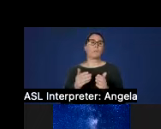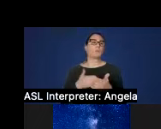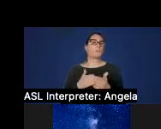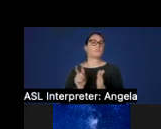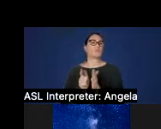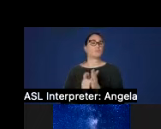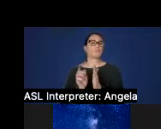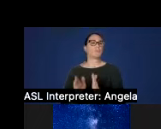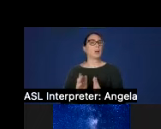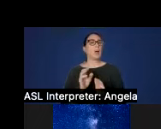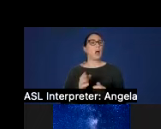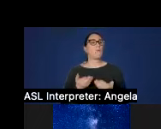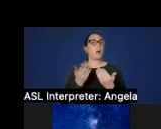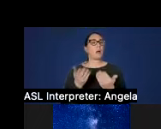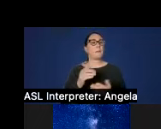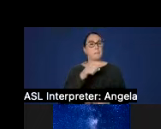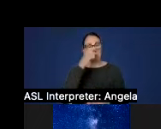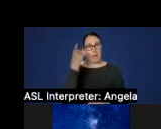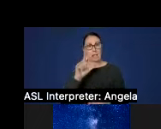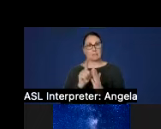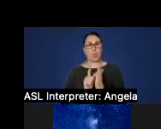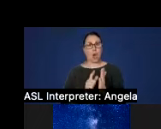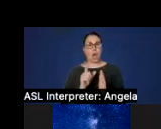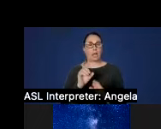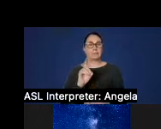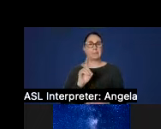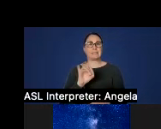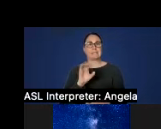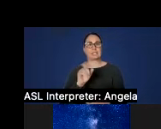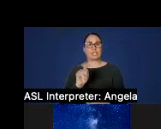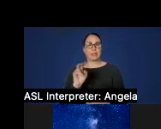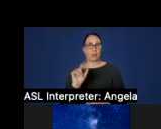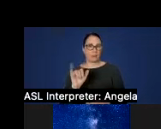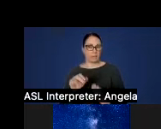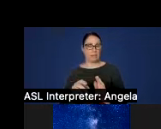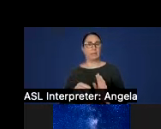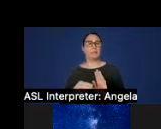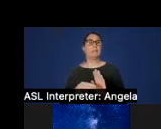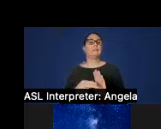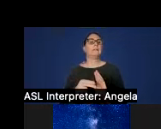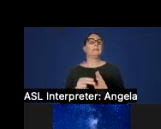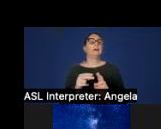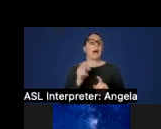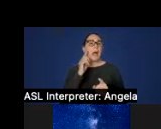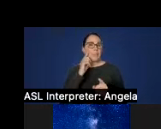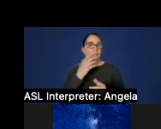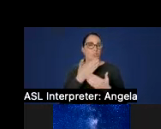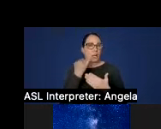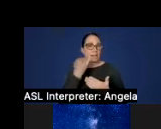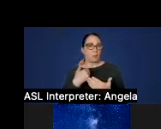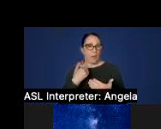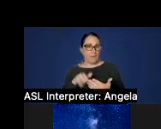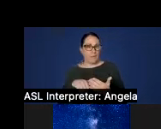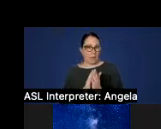Dictionary to be able to understand the different terms that are used and what they mean. I think we understand the